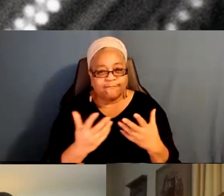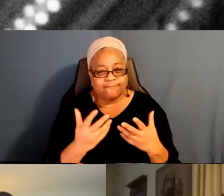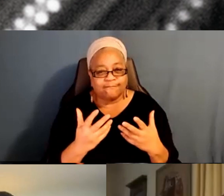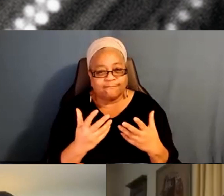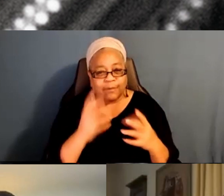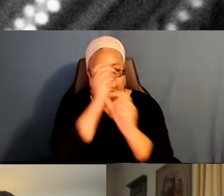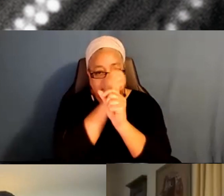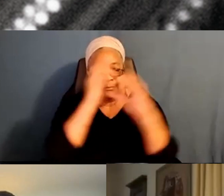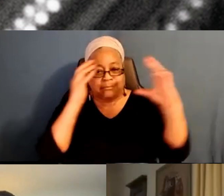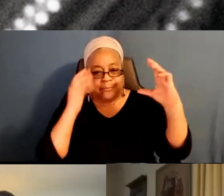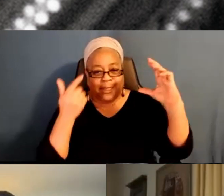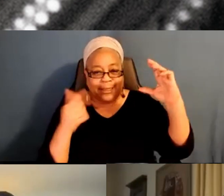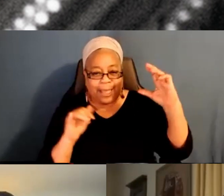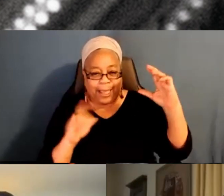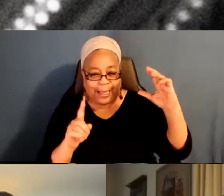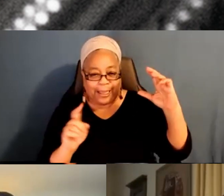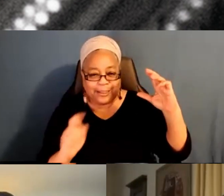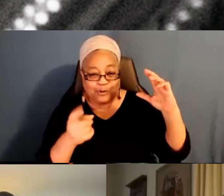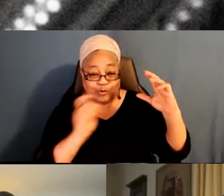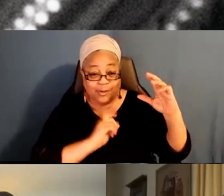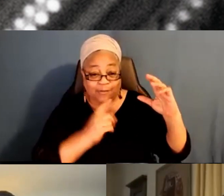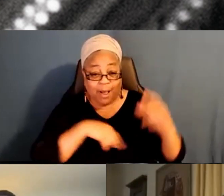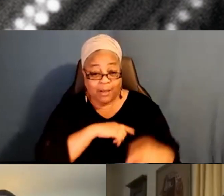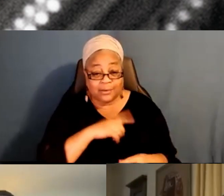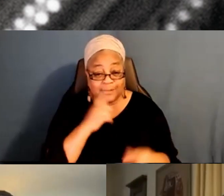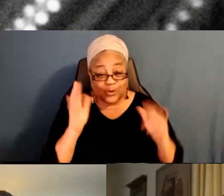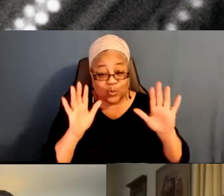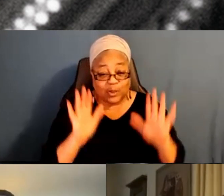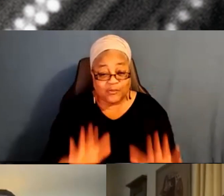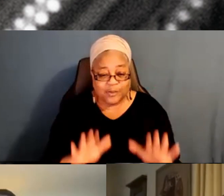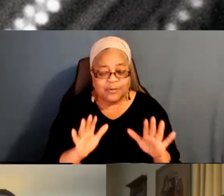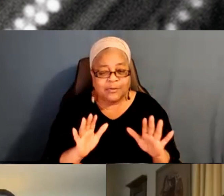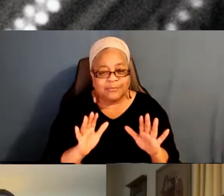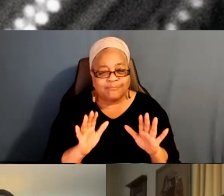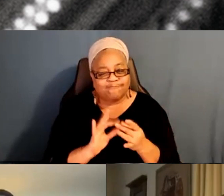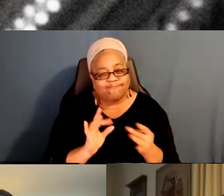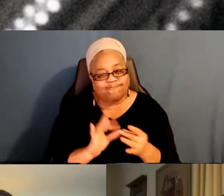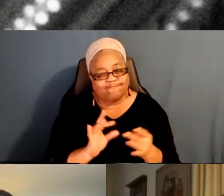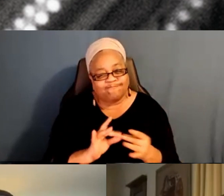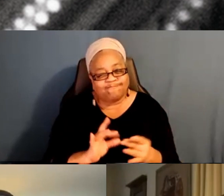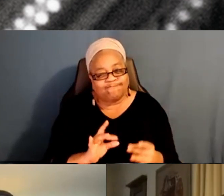gaze that you've given us this wonderful articulation of. I